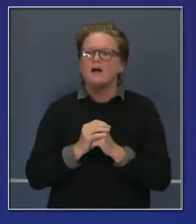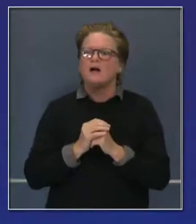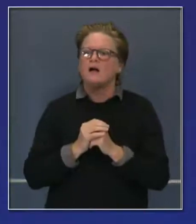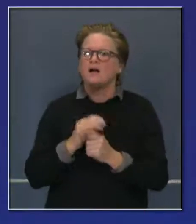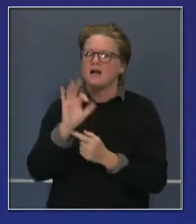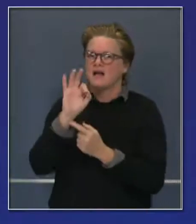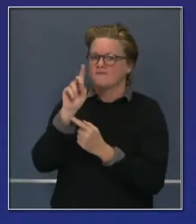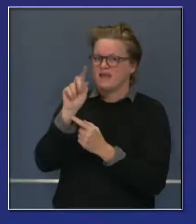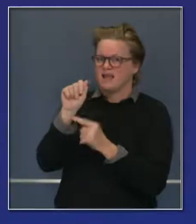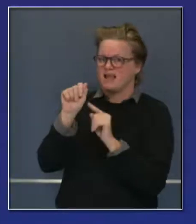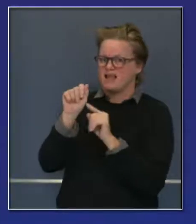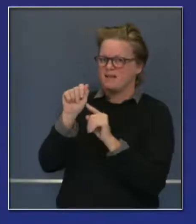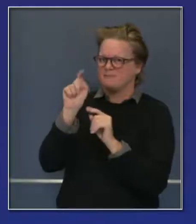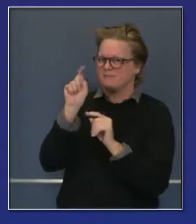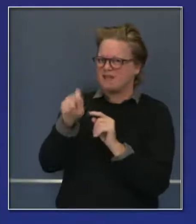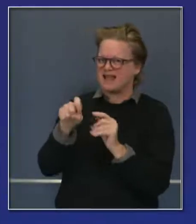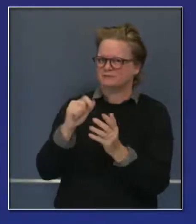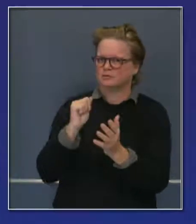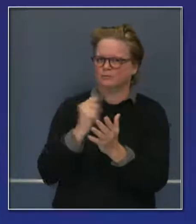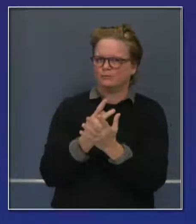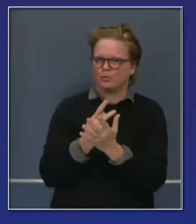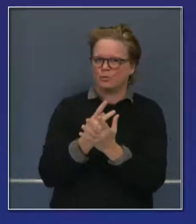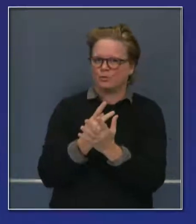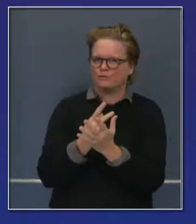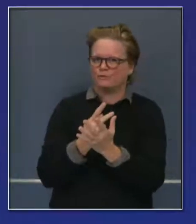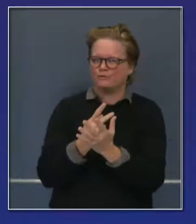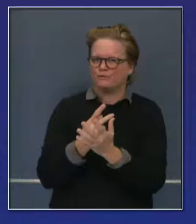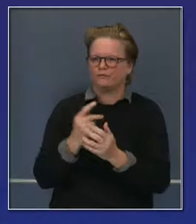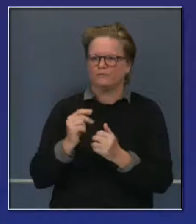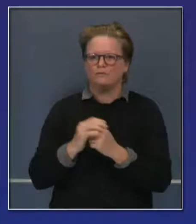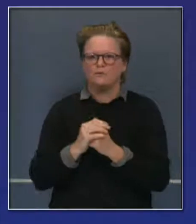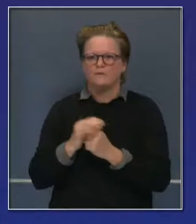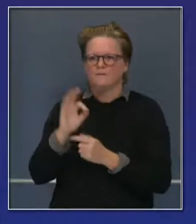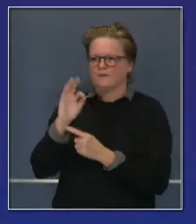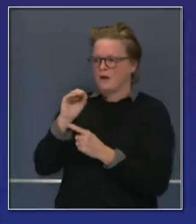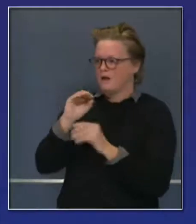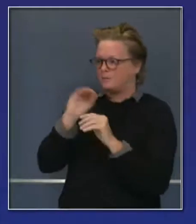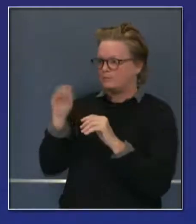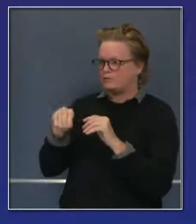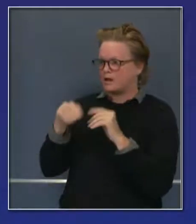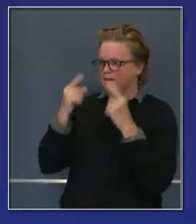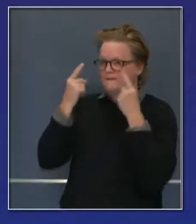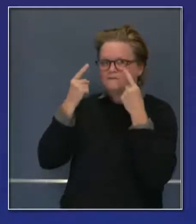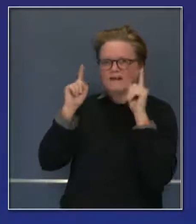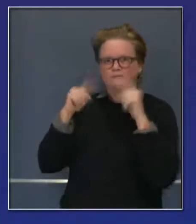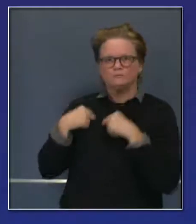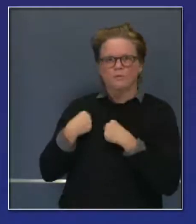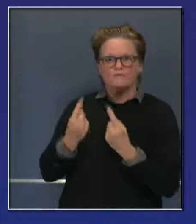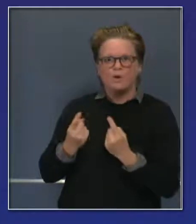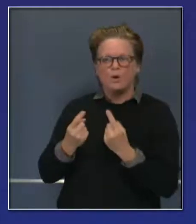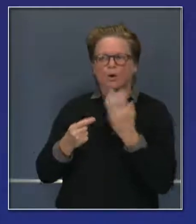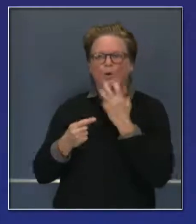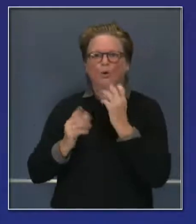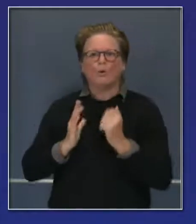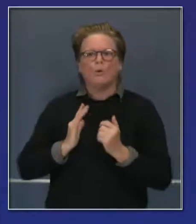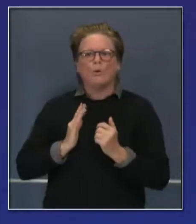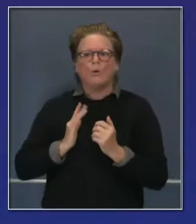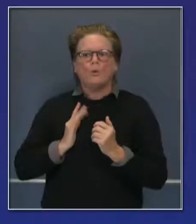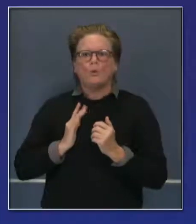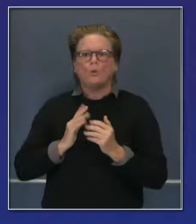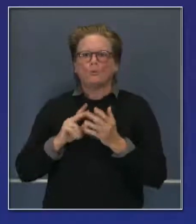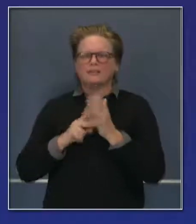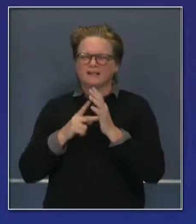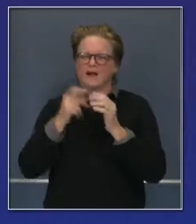course, don't look just at the efficacy. 90% effective is very good. Better than some had projected, a low